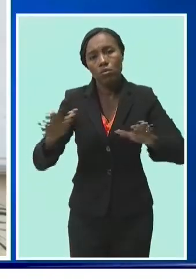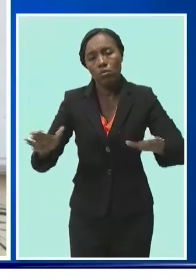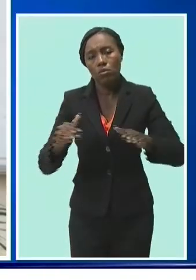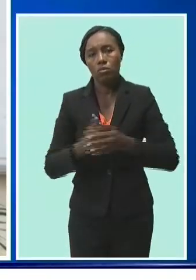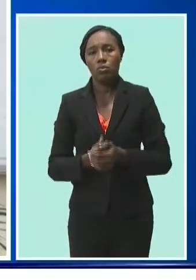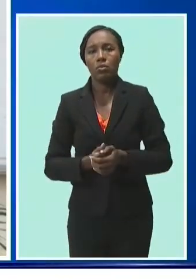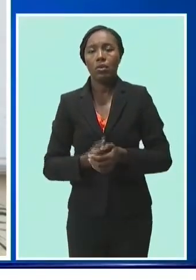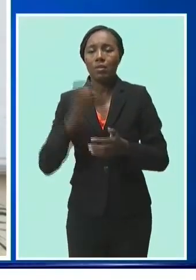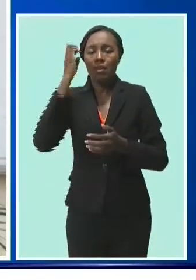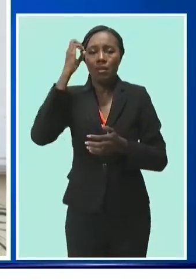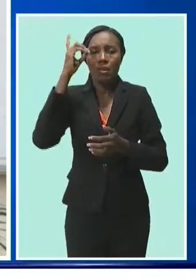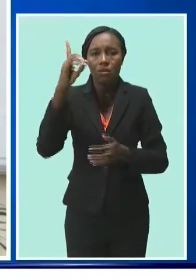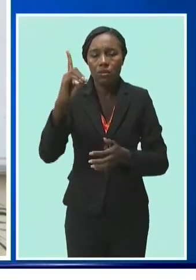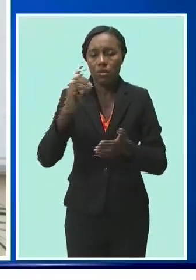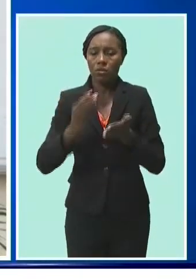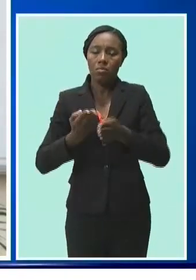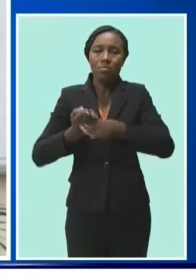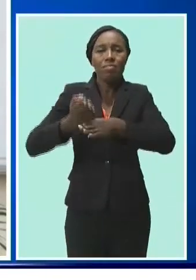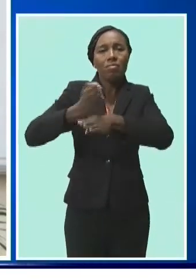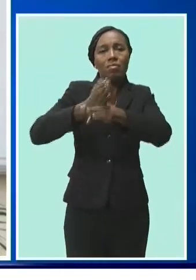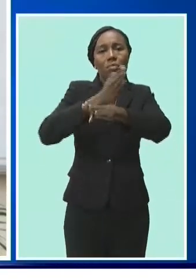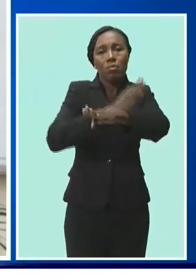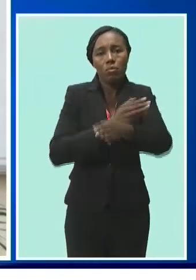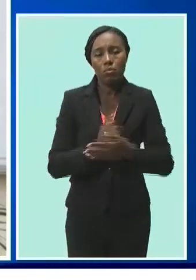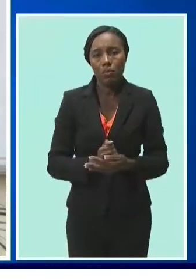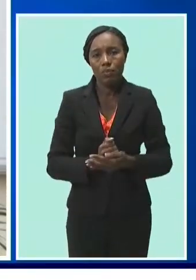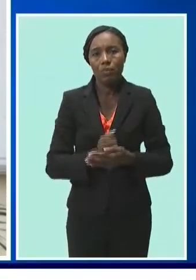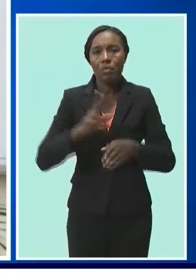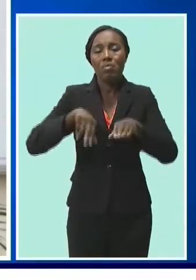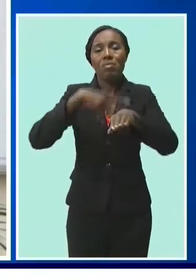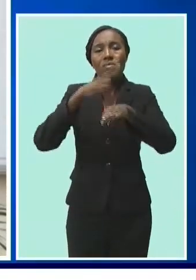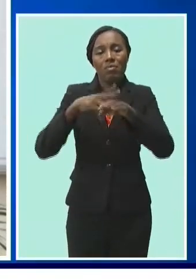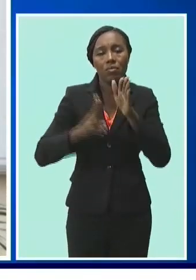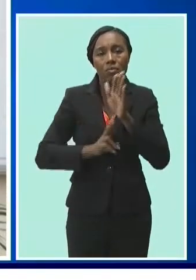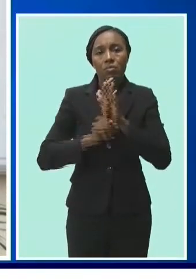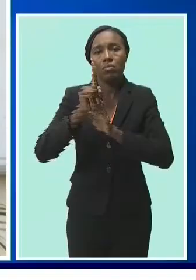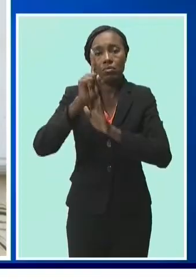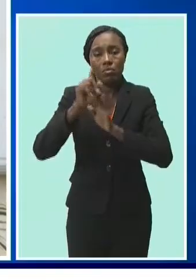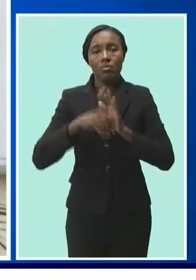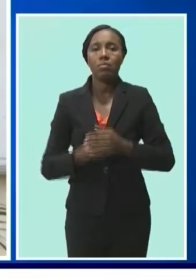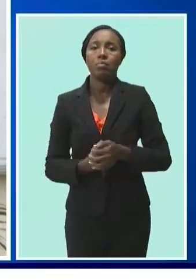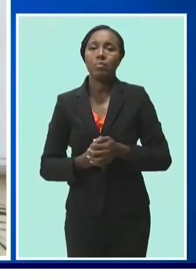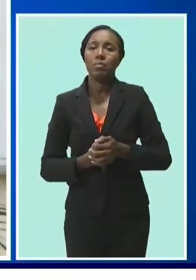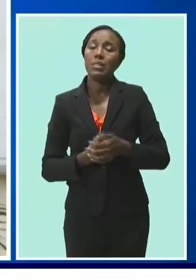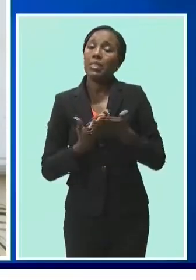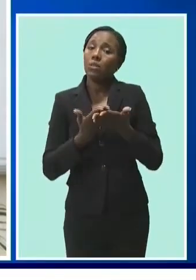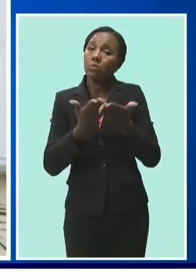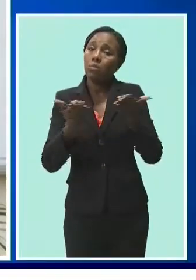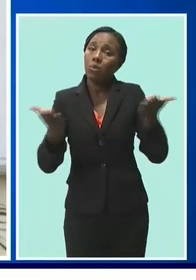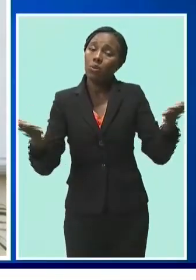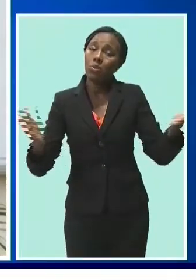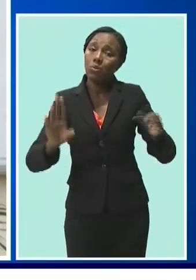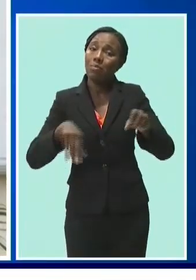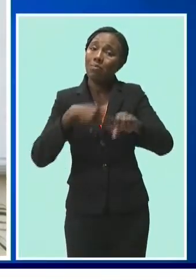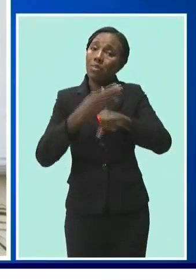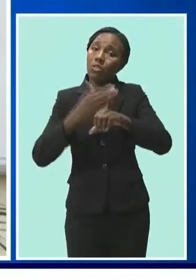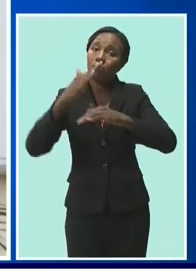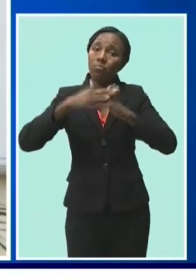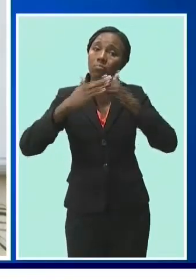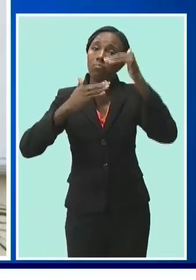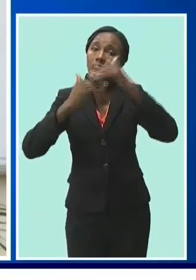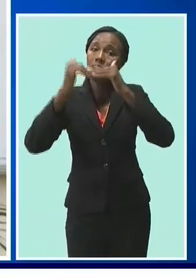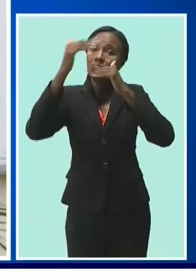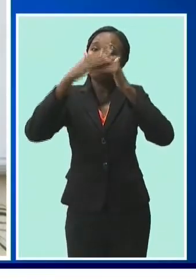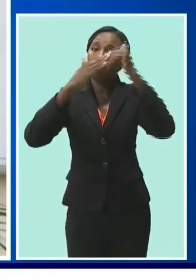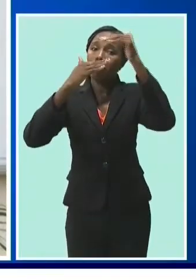educational improvement and national development. So you are really nation builders, and you need to